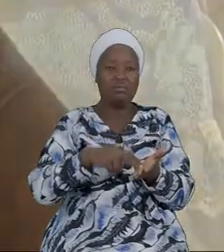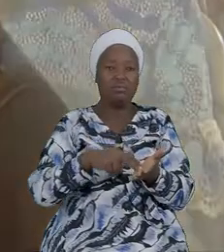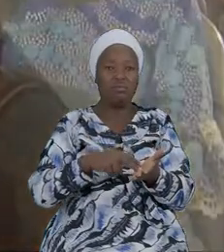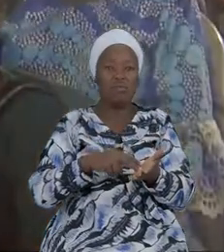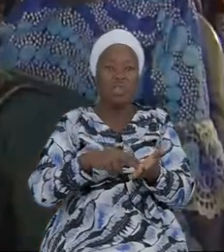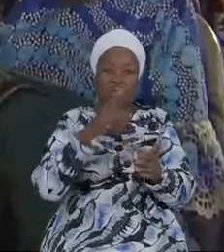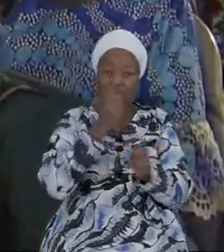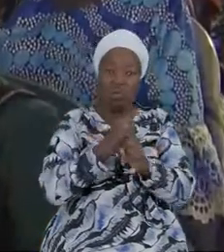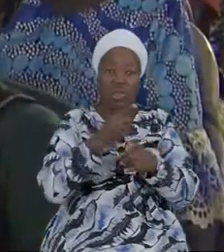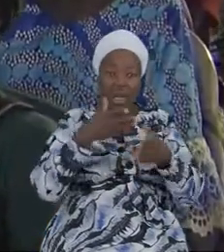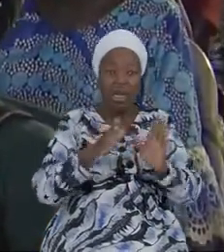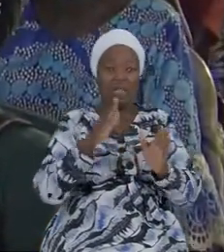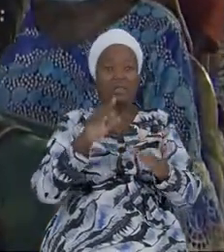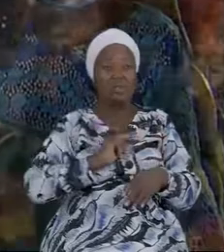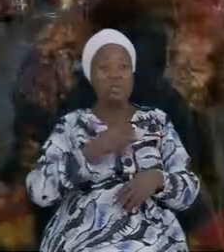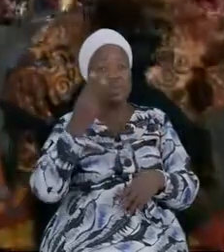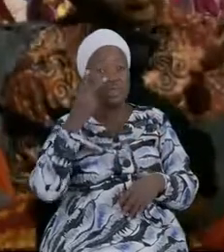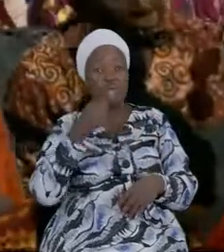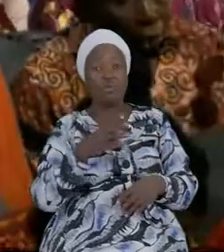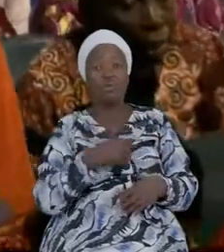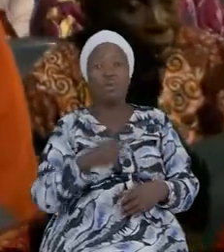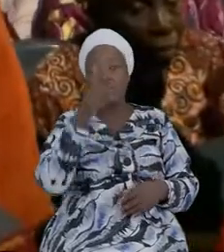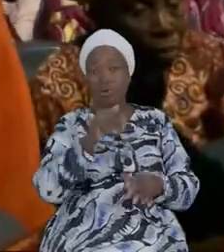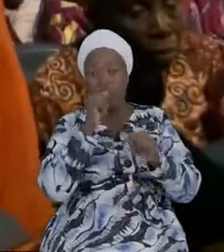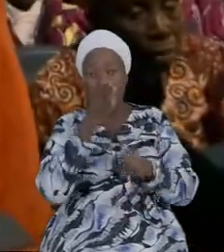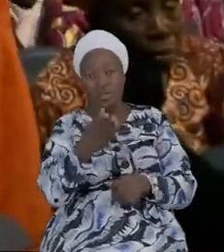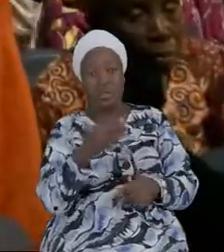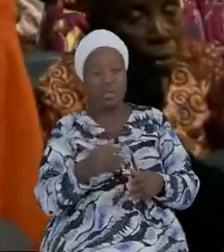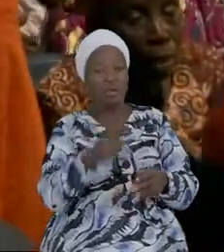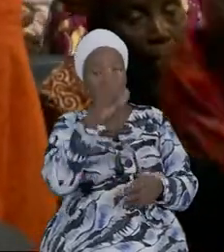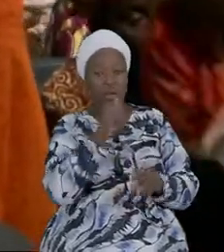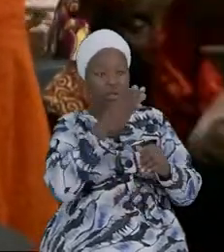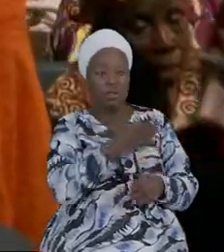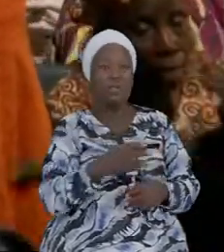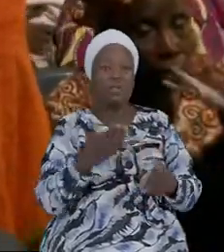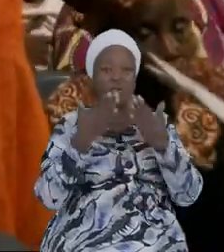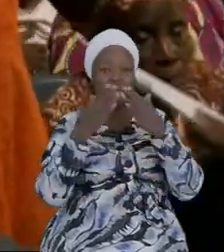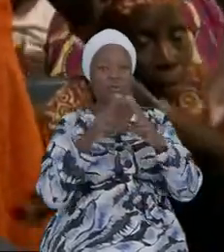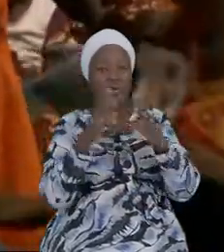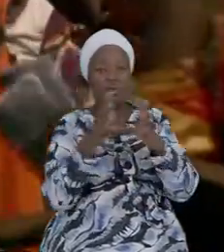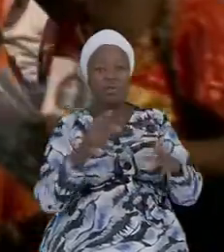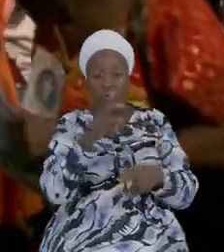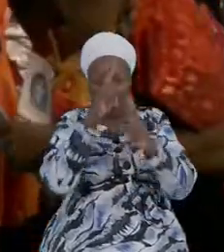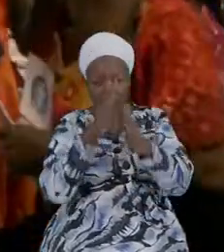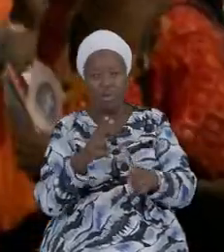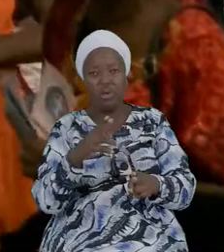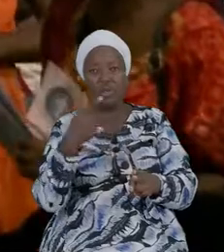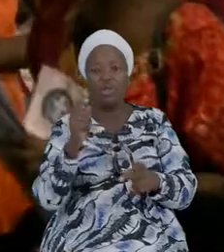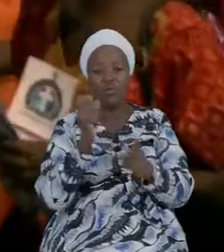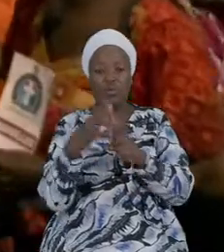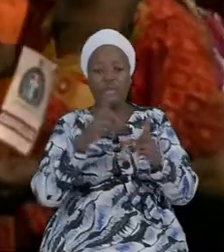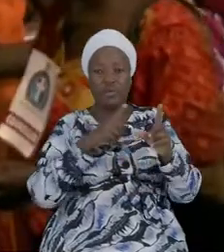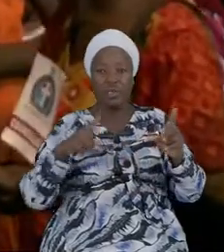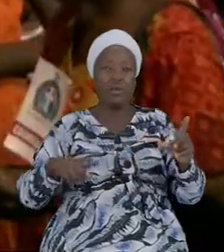you. God bless you. God bless you there. God bless you there. Thank you very much. You are honored the word of the